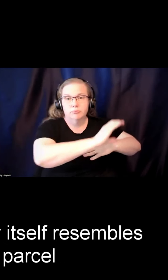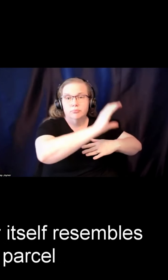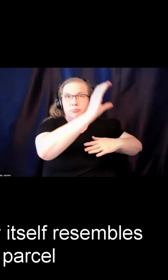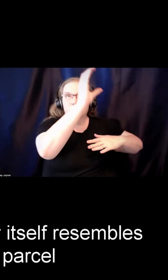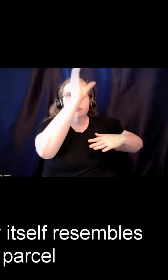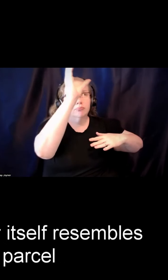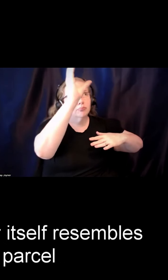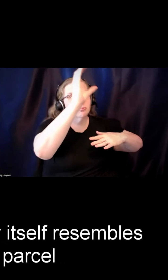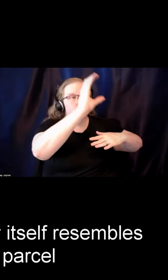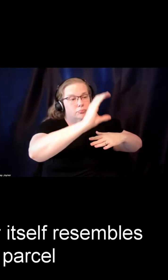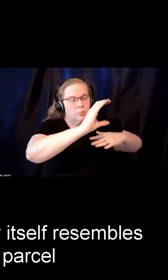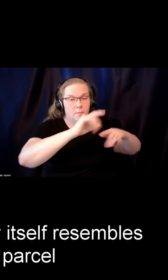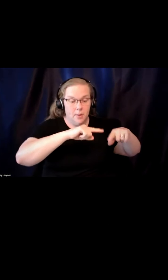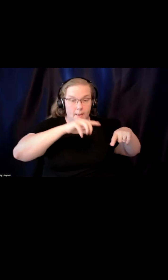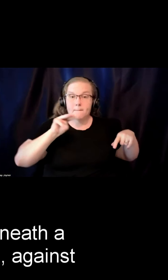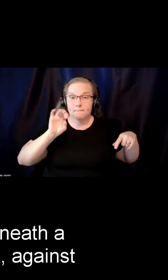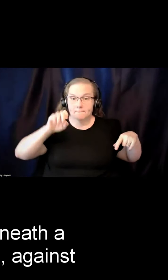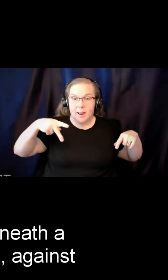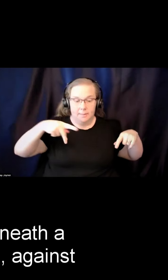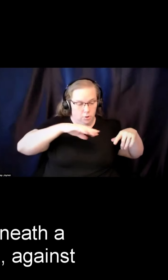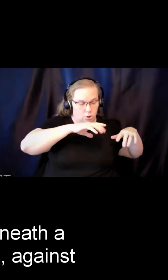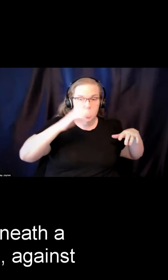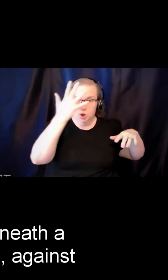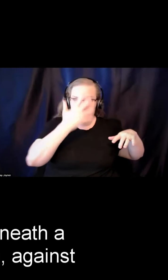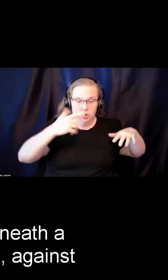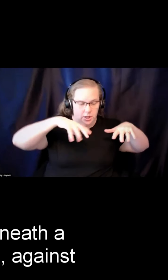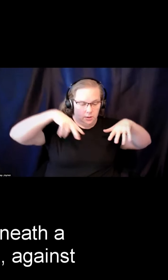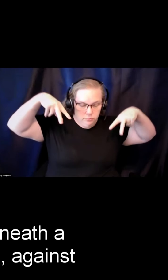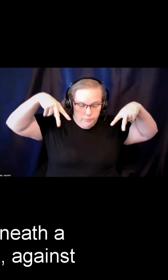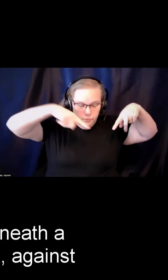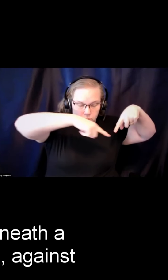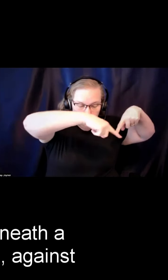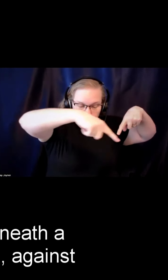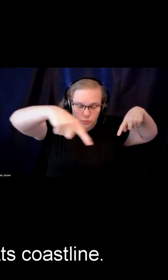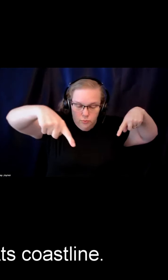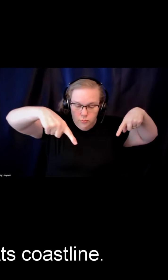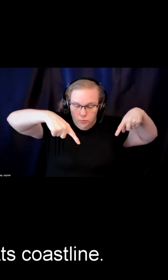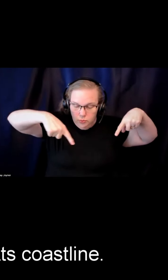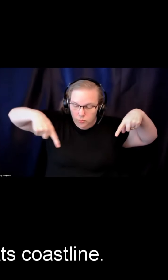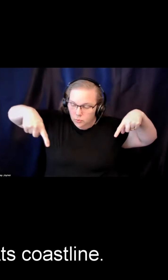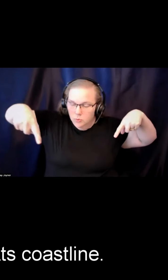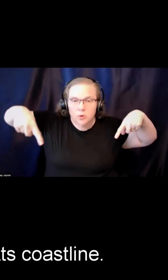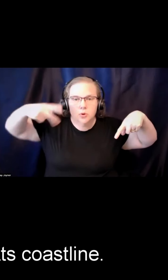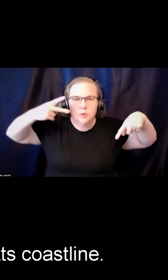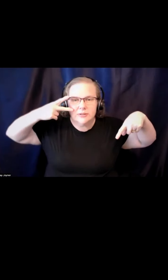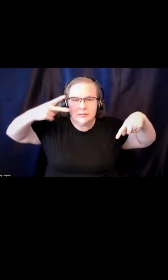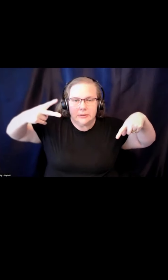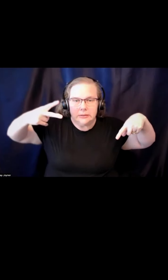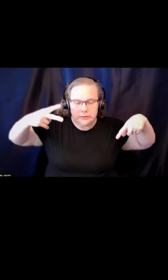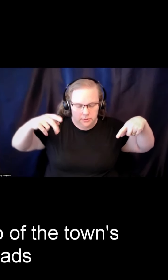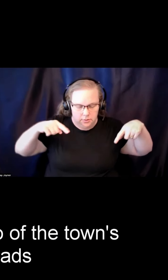itself resembles a long blue parcel held snug beneath a muscular arm against the Massachusetts